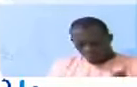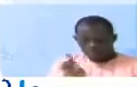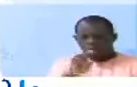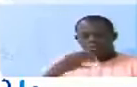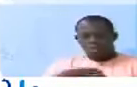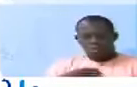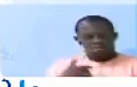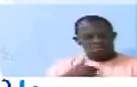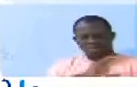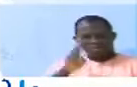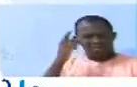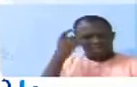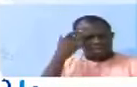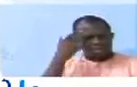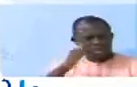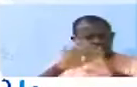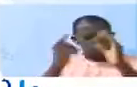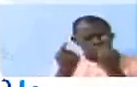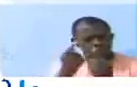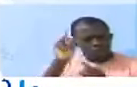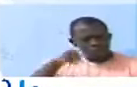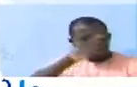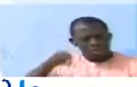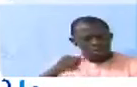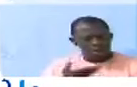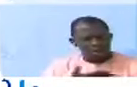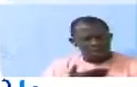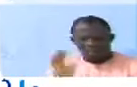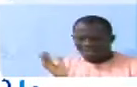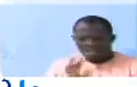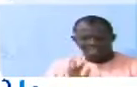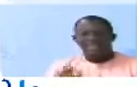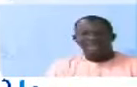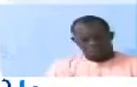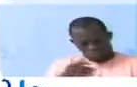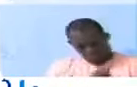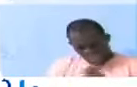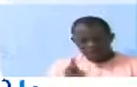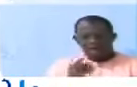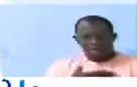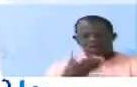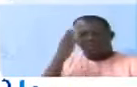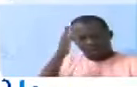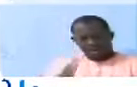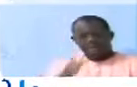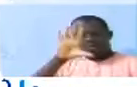there's anything wrong in that. I think we can do that. We have that right.